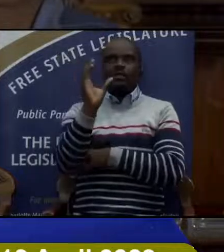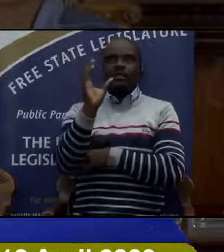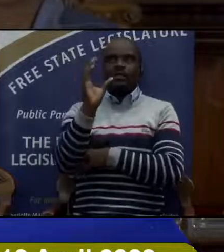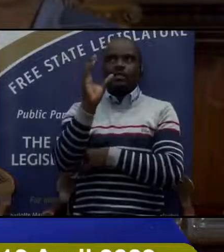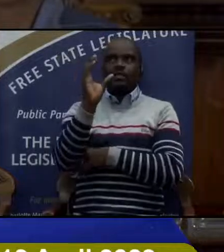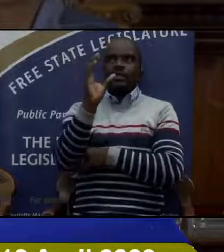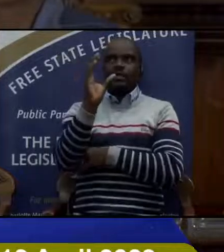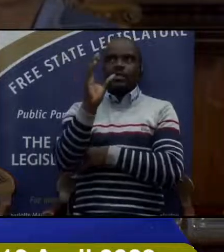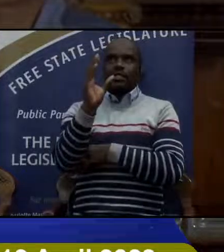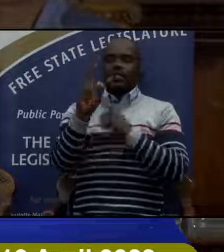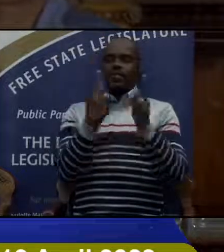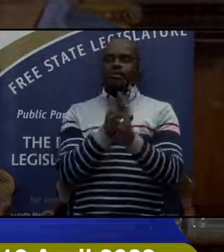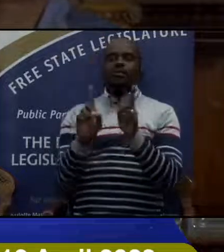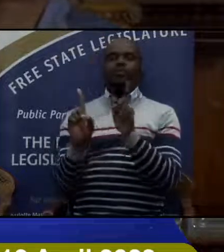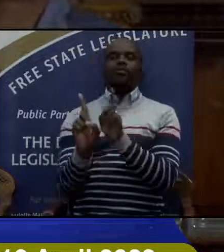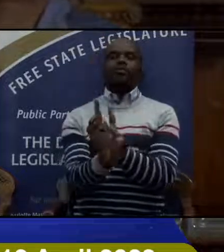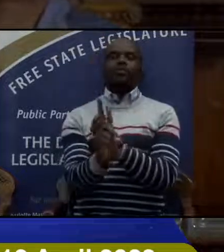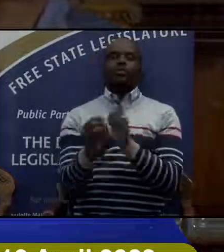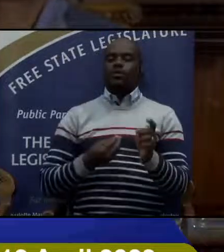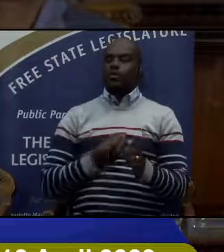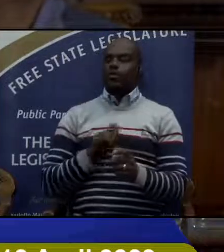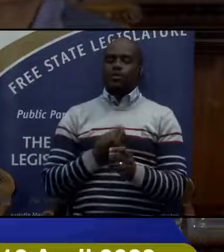it must be a concern.